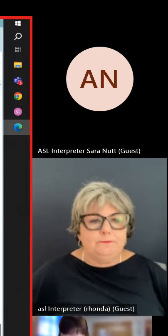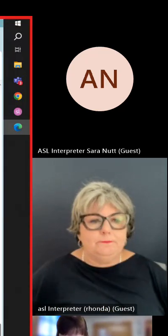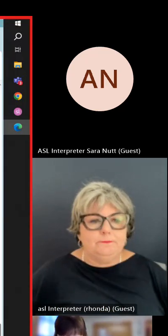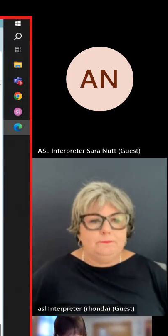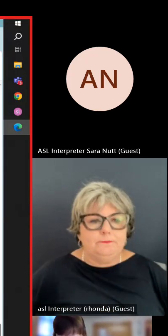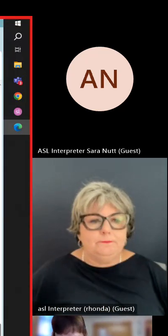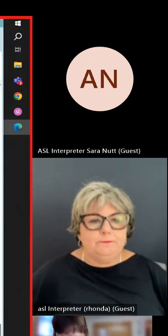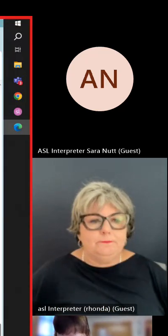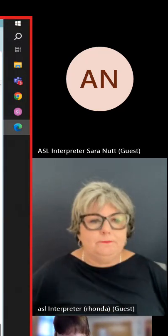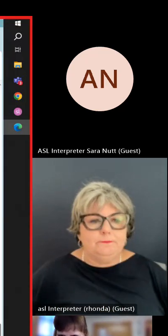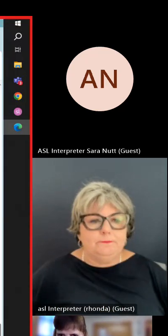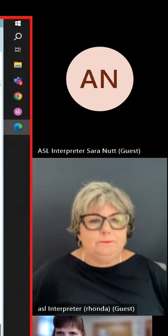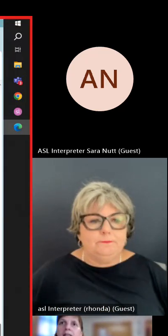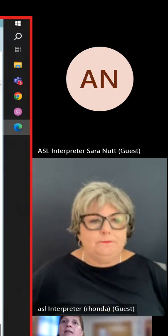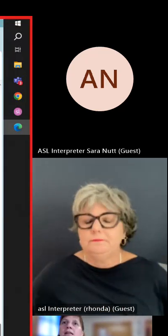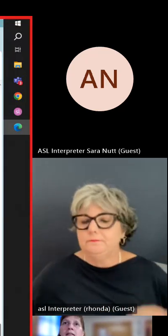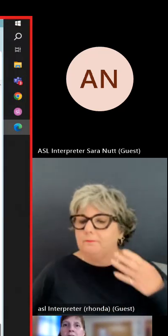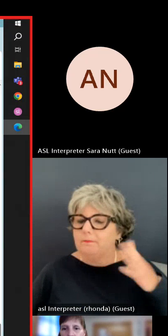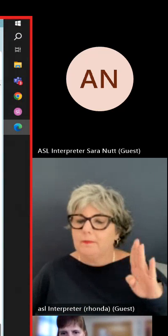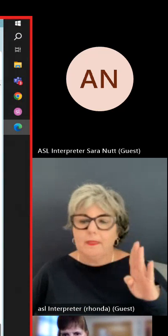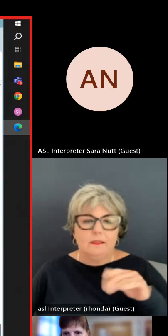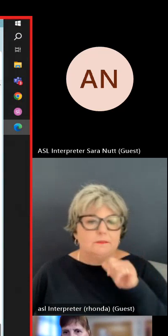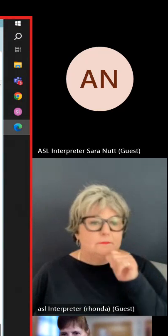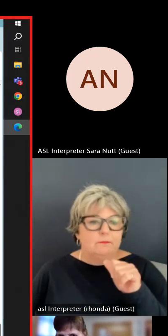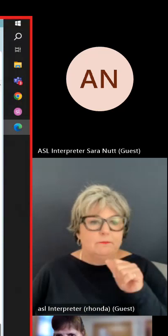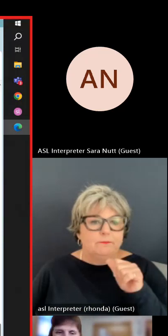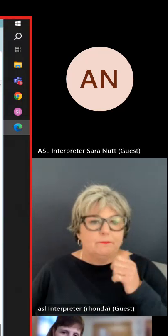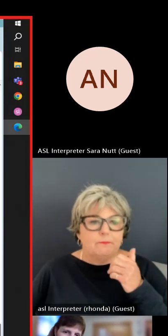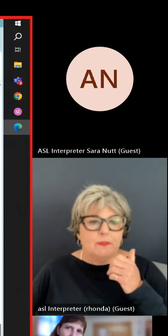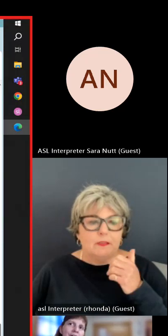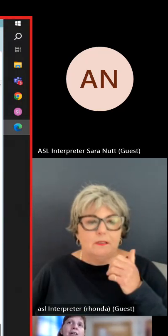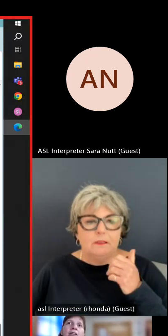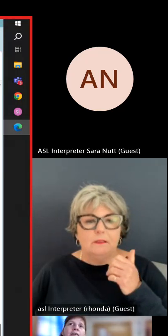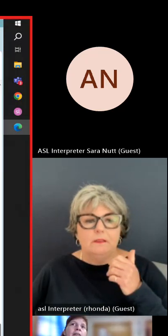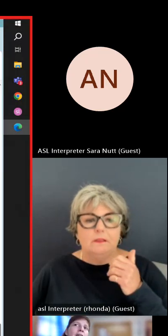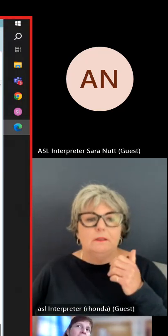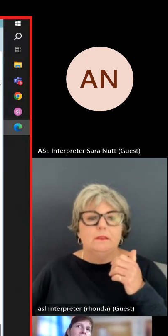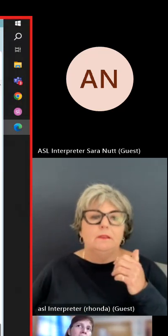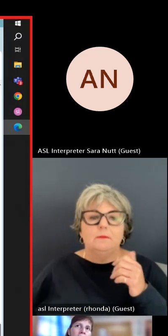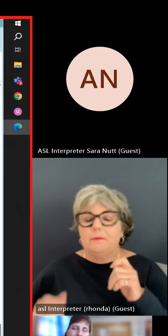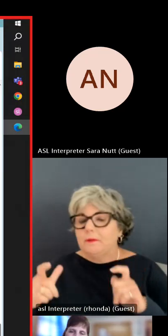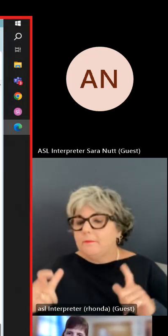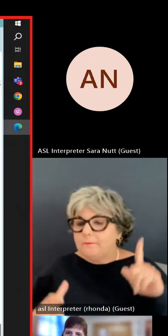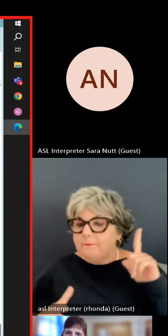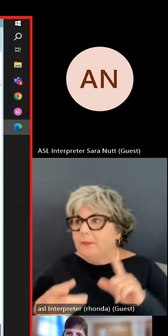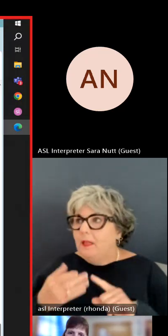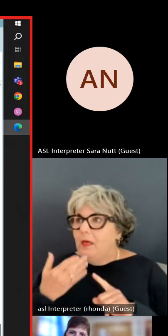White on light, blue doesn't work. Okay, highlighter, create larger.